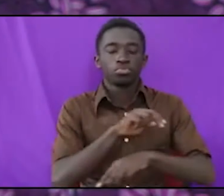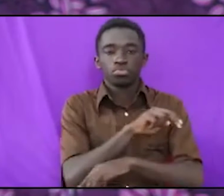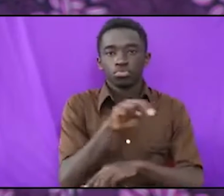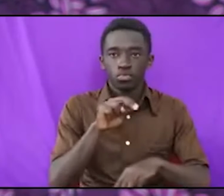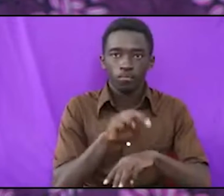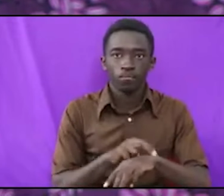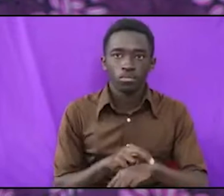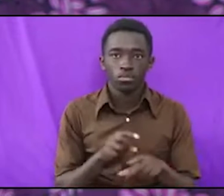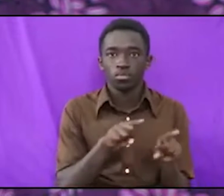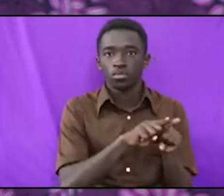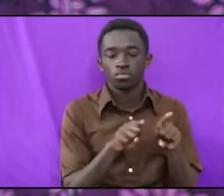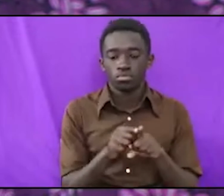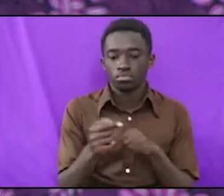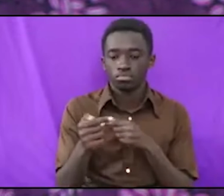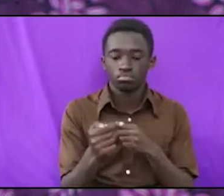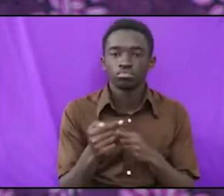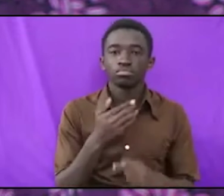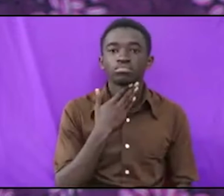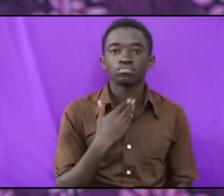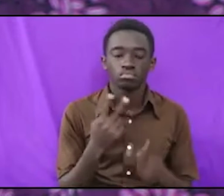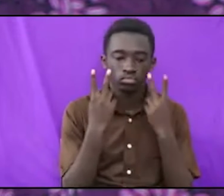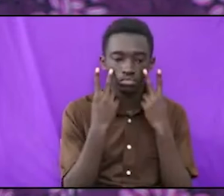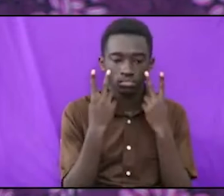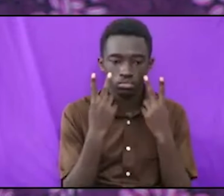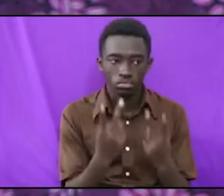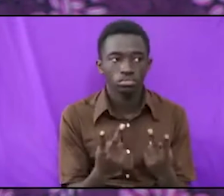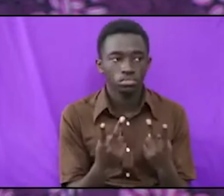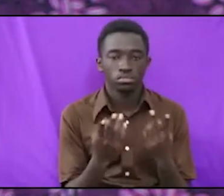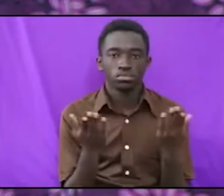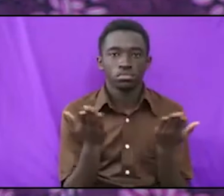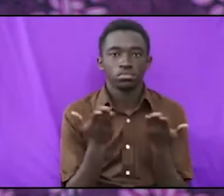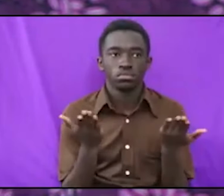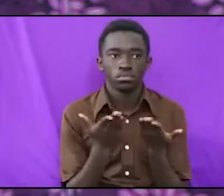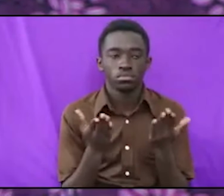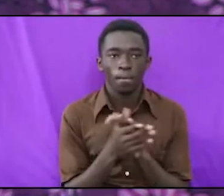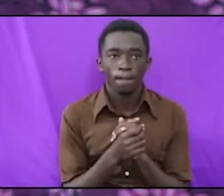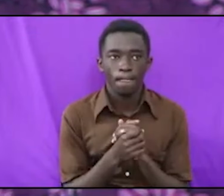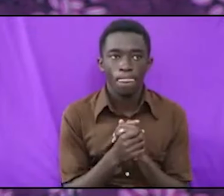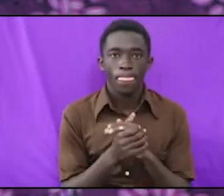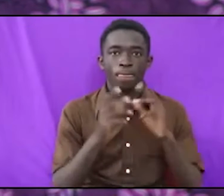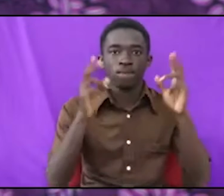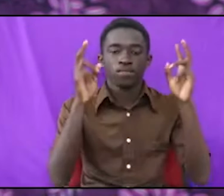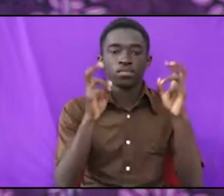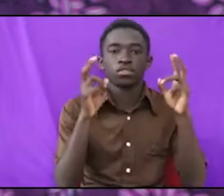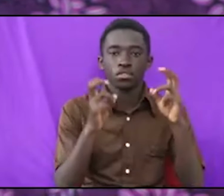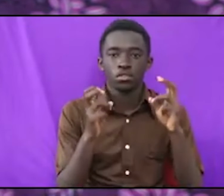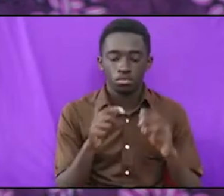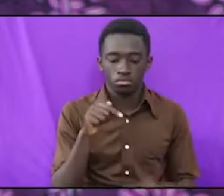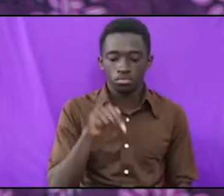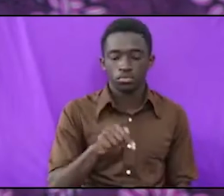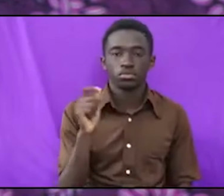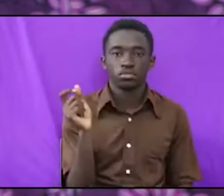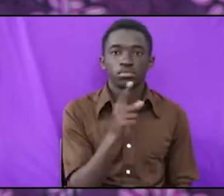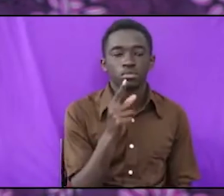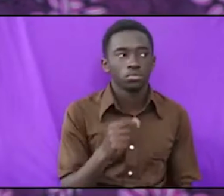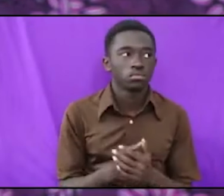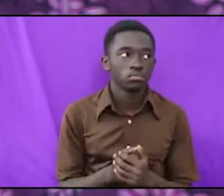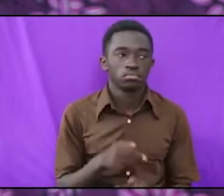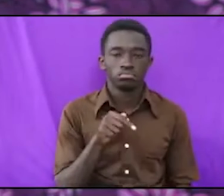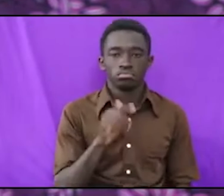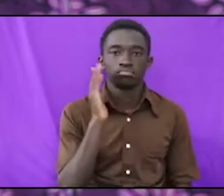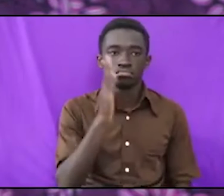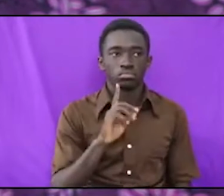So briefly, would like to look at our theme for the month, and I'll be speaking